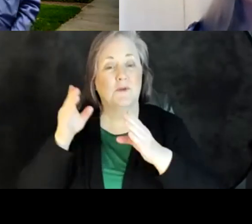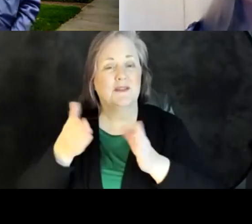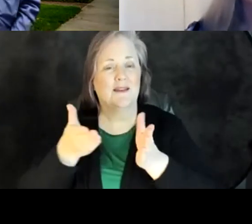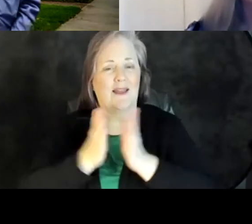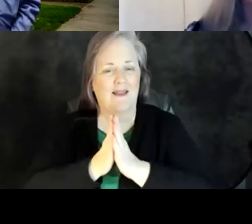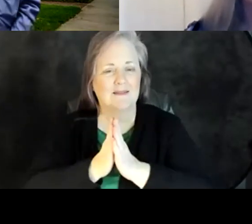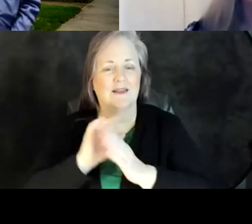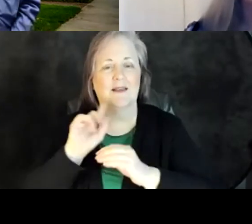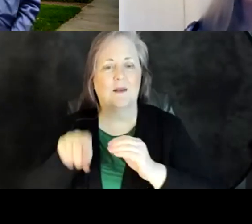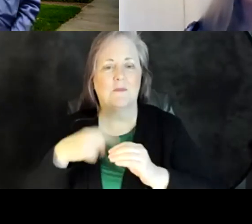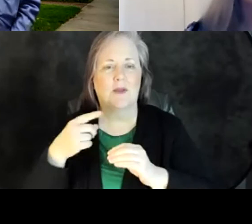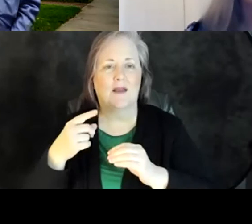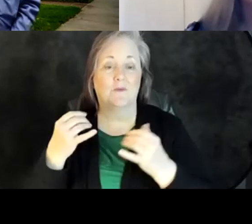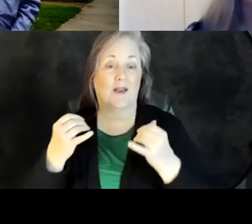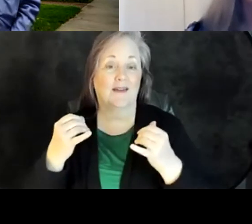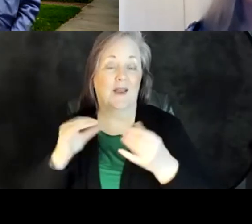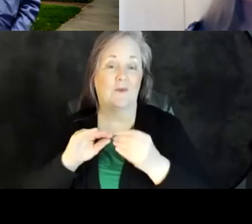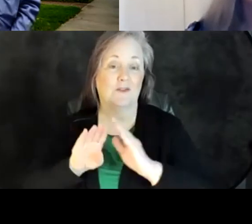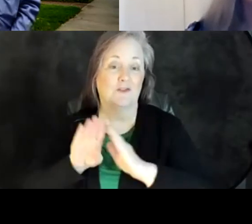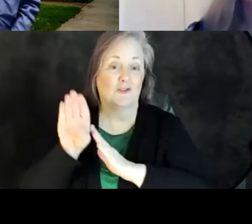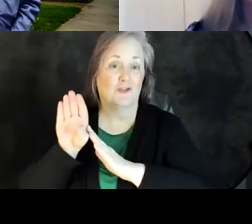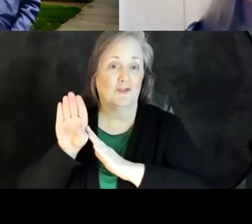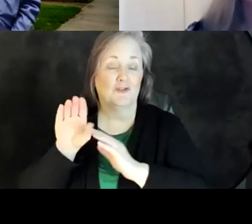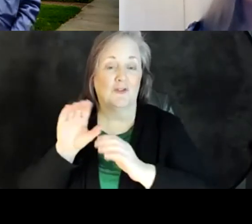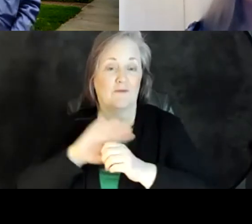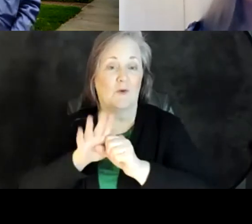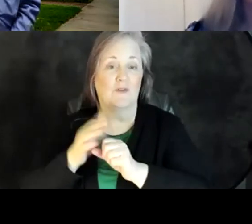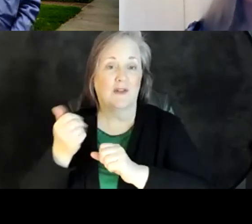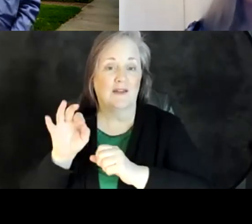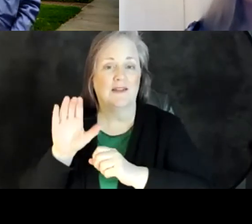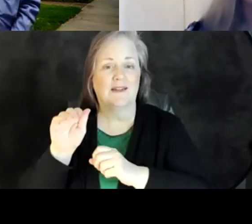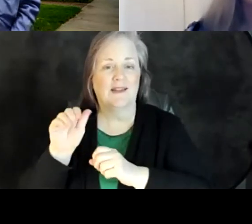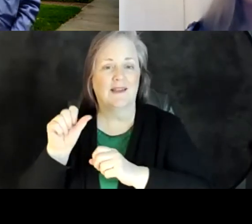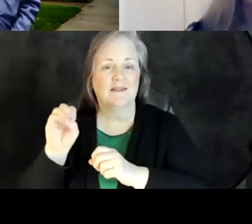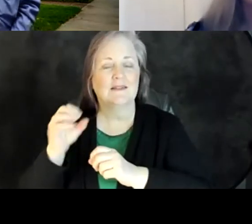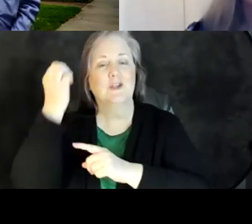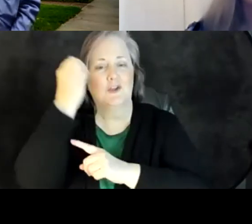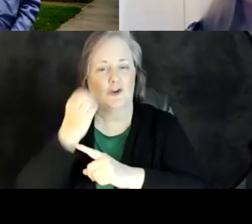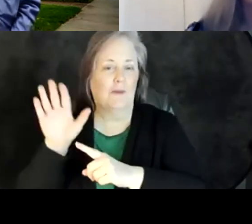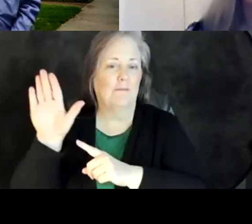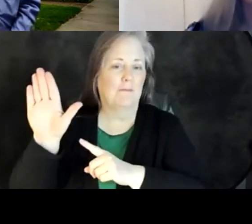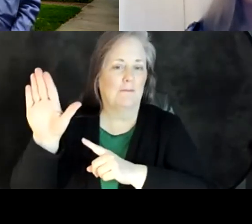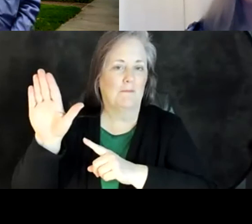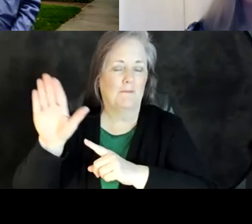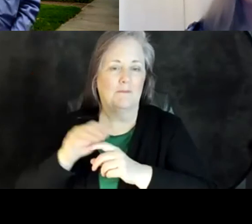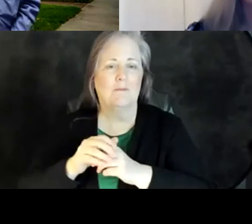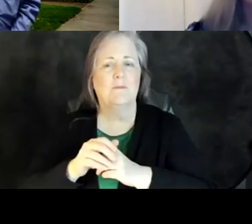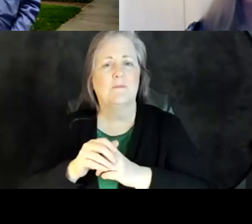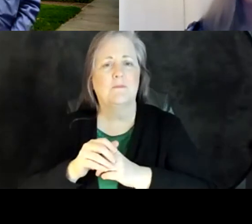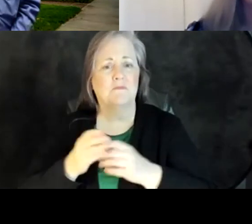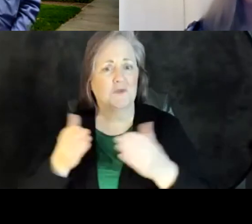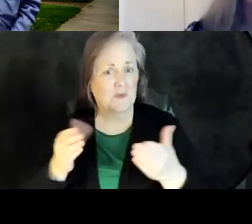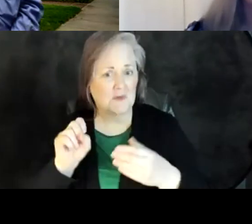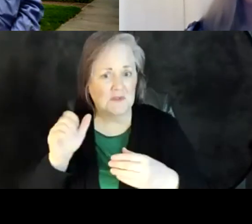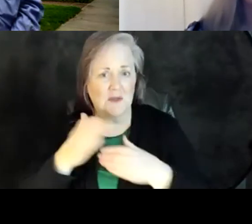specifically about, we're currently seeing a surge of COVID-19 cases in Europe, and wondering if we here in Sacramento